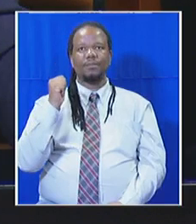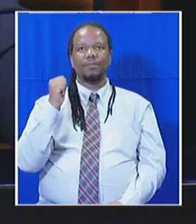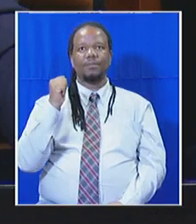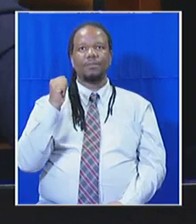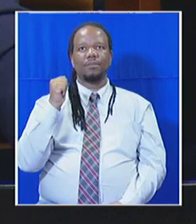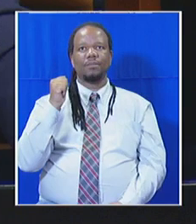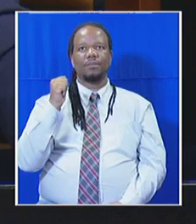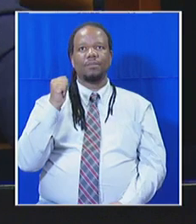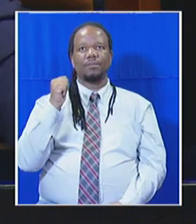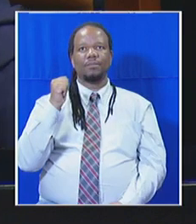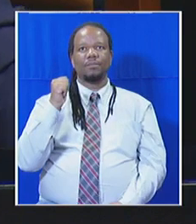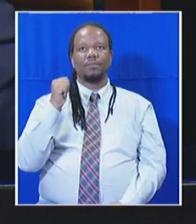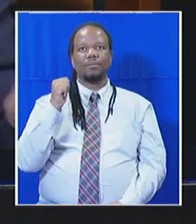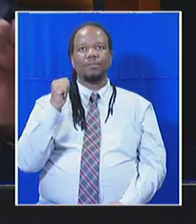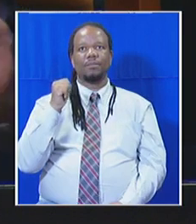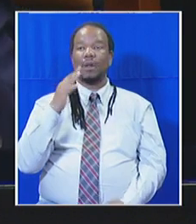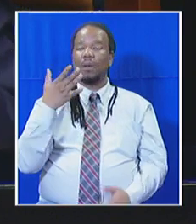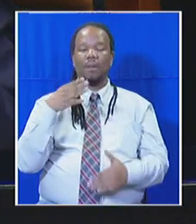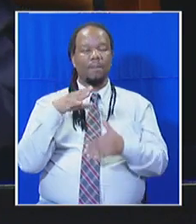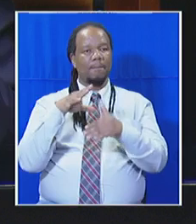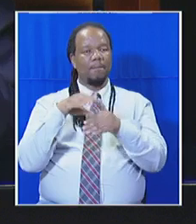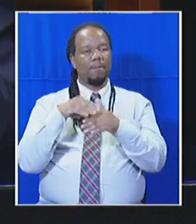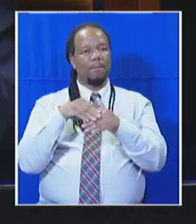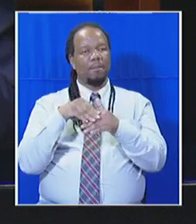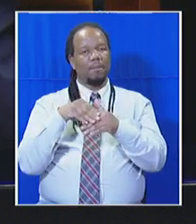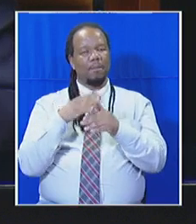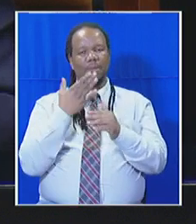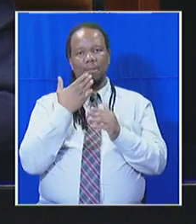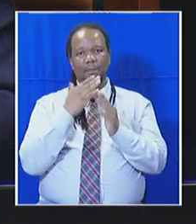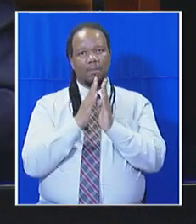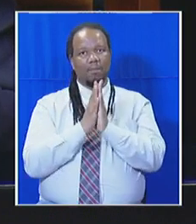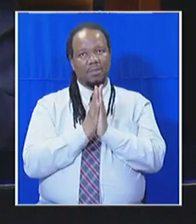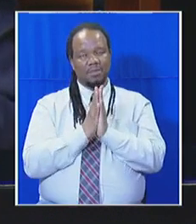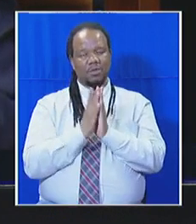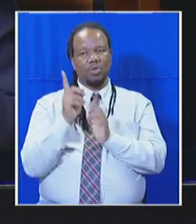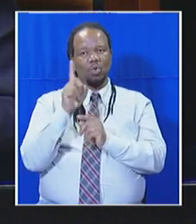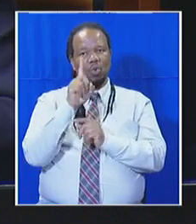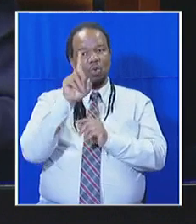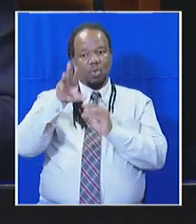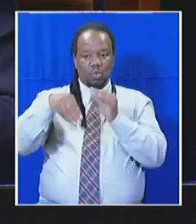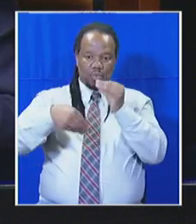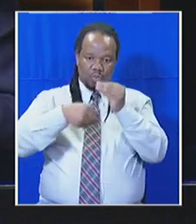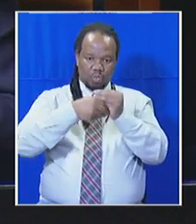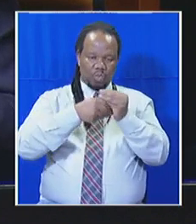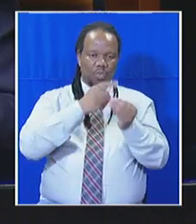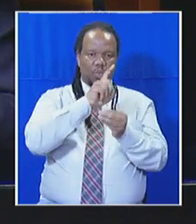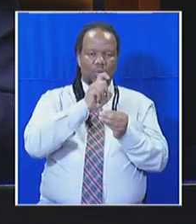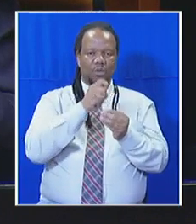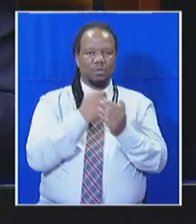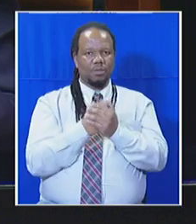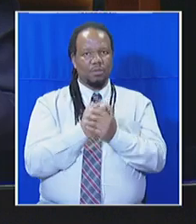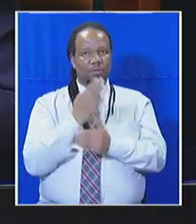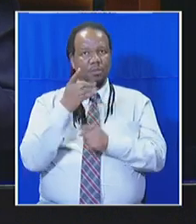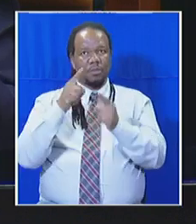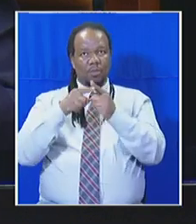Honorable, please, this is a question, supplementary question and so on. But I can call order.